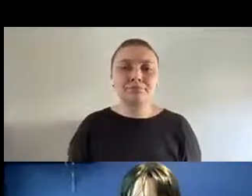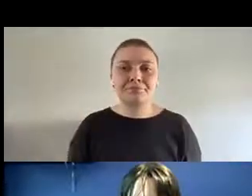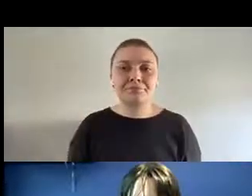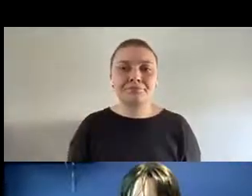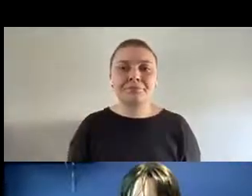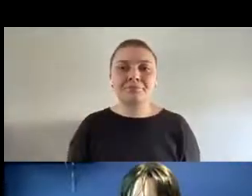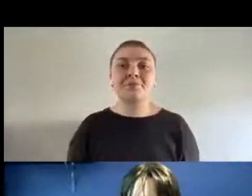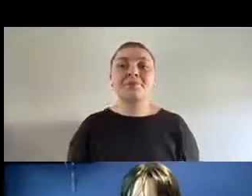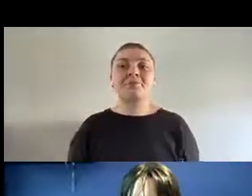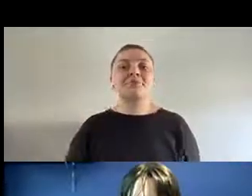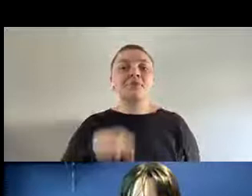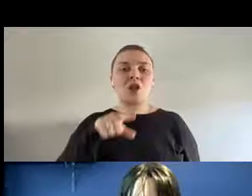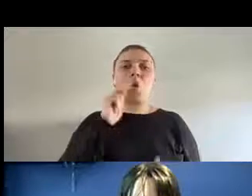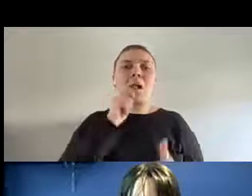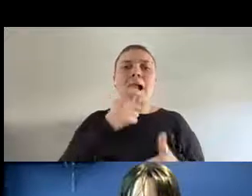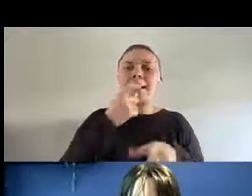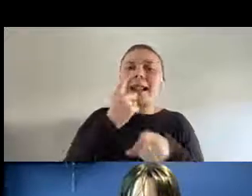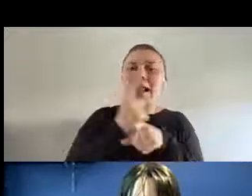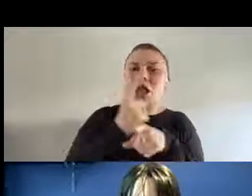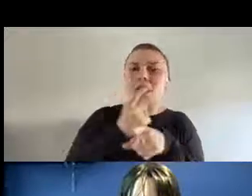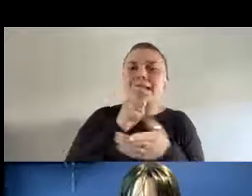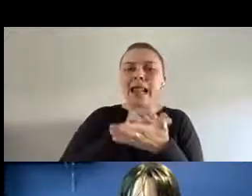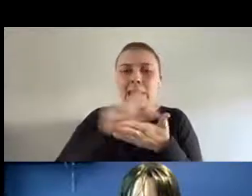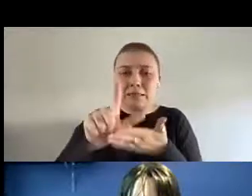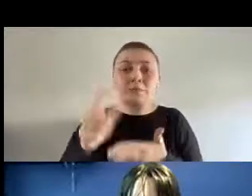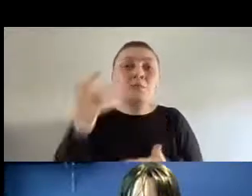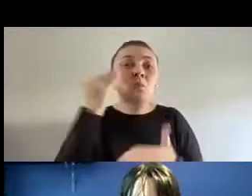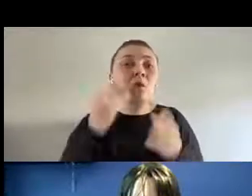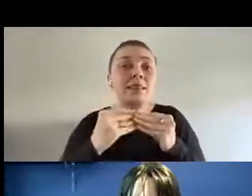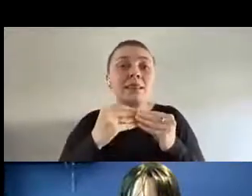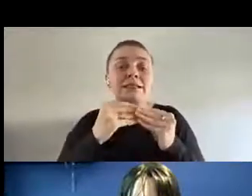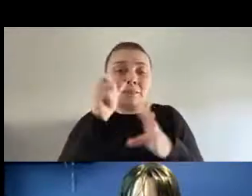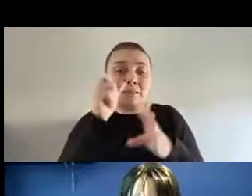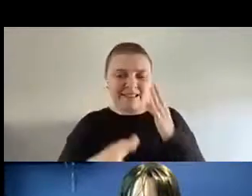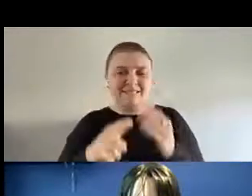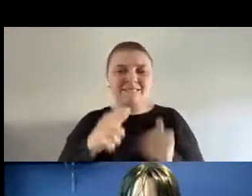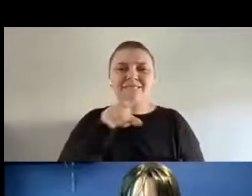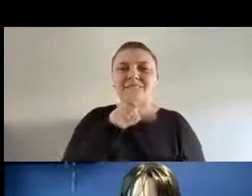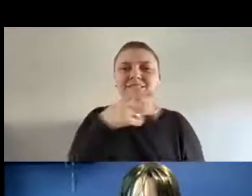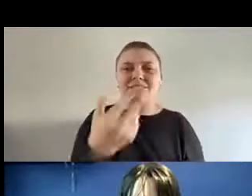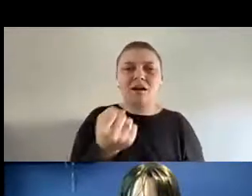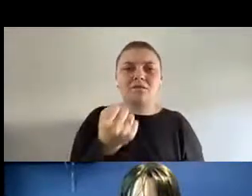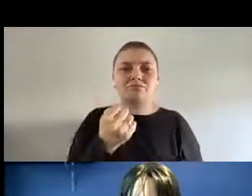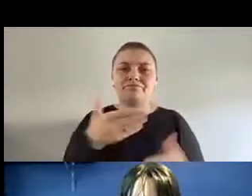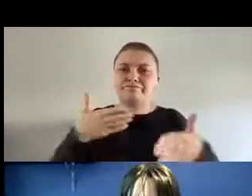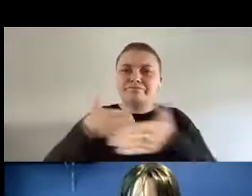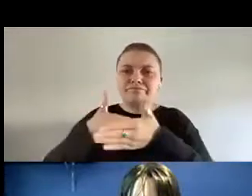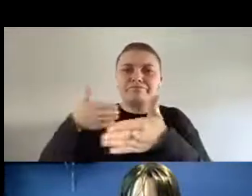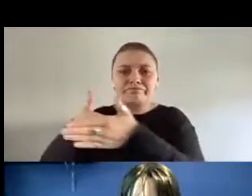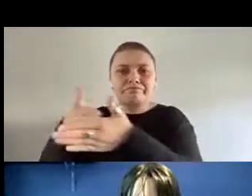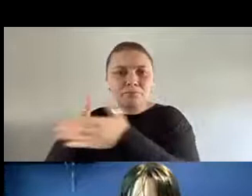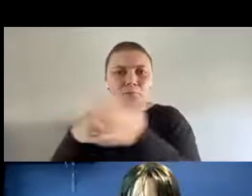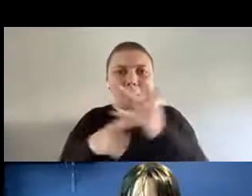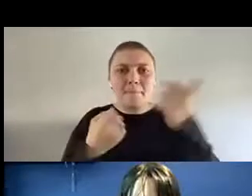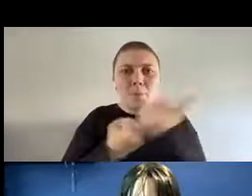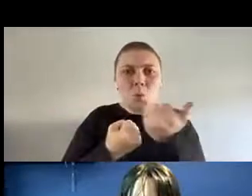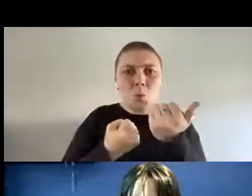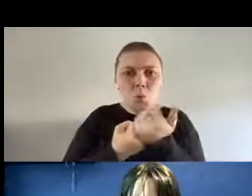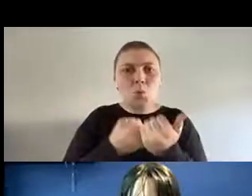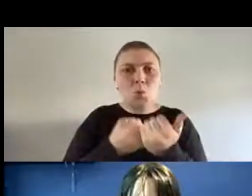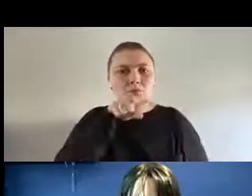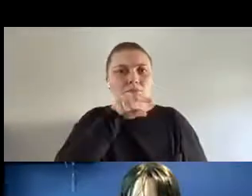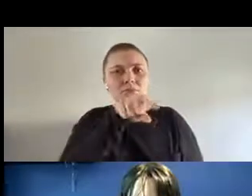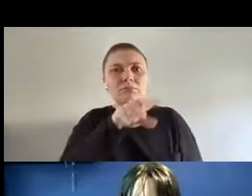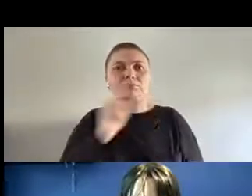which I'll go into a little bit more later. Women with disabilities experience some barriers to support, and these